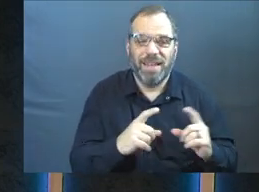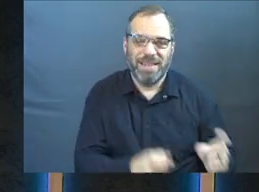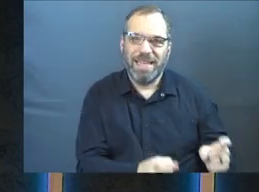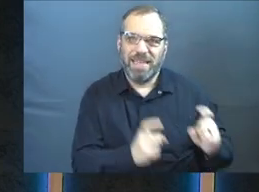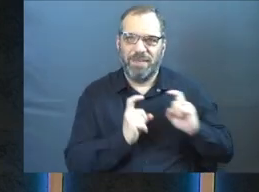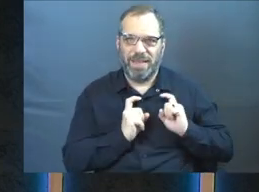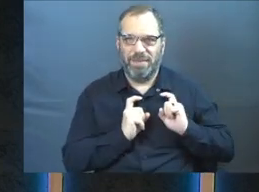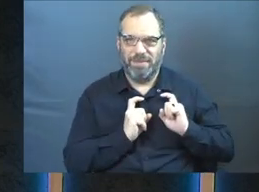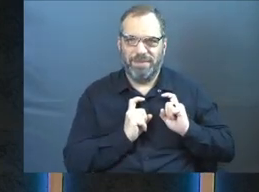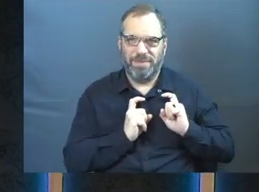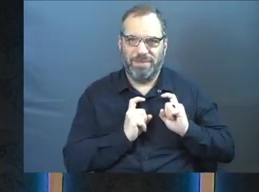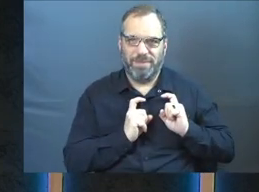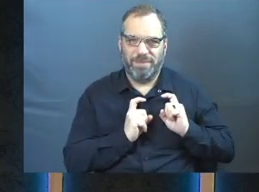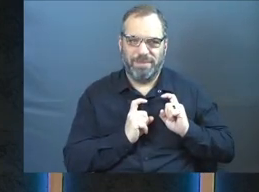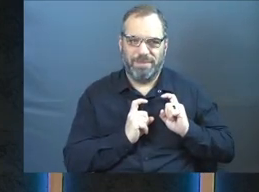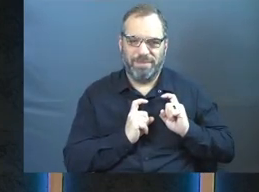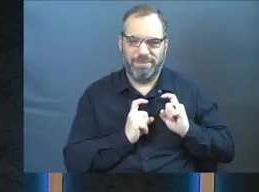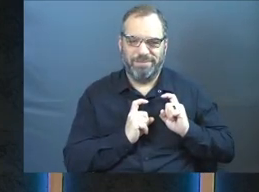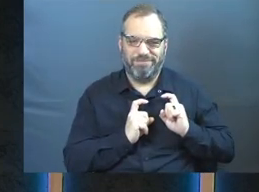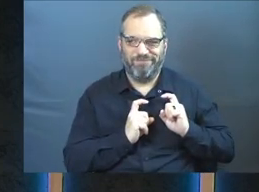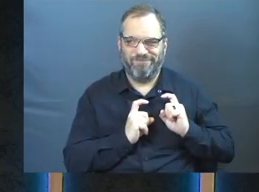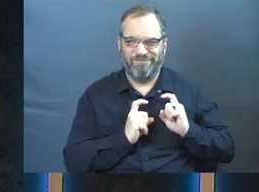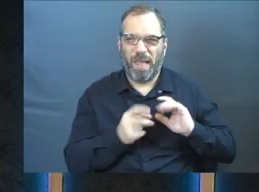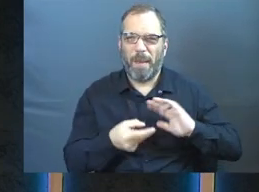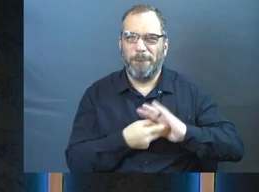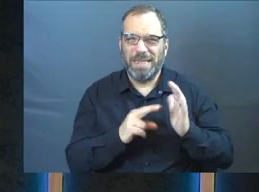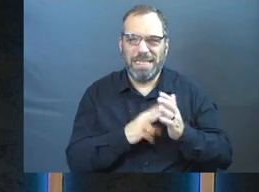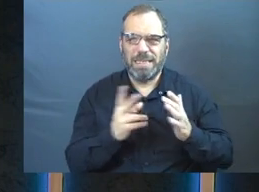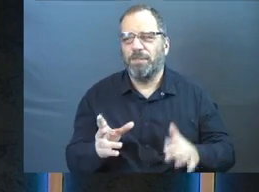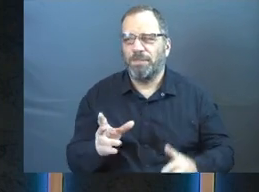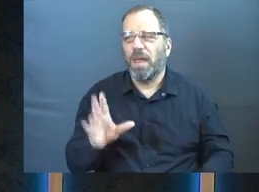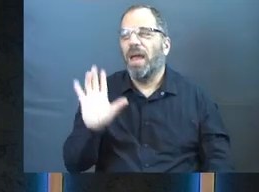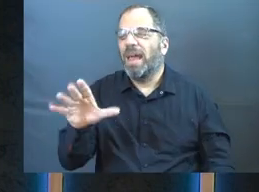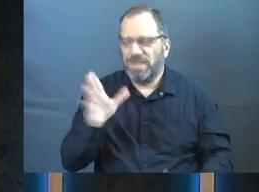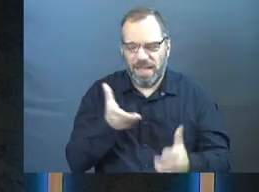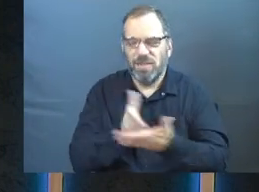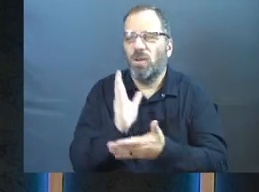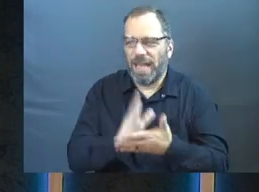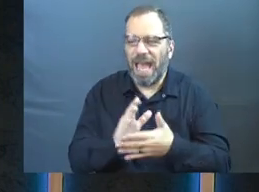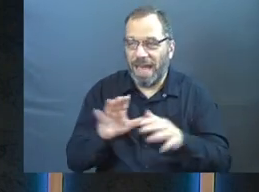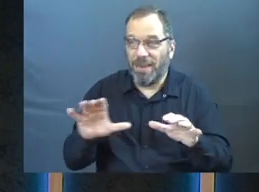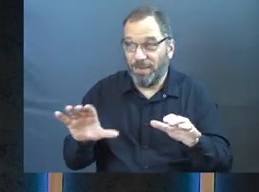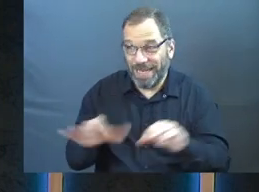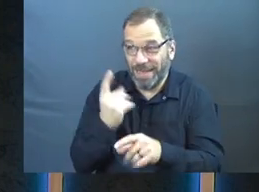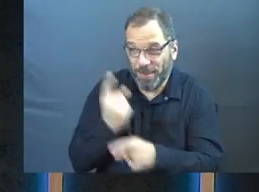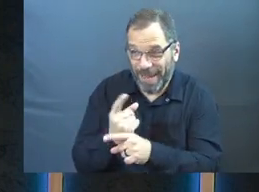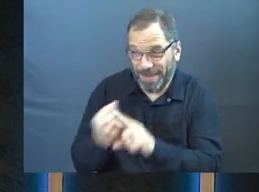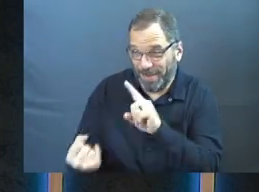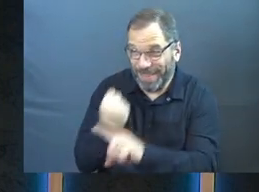gift afterward that is meant to say, it's all okay what I did, right?